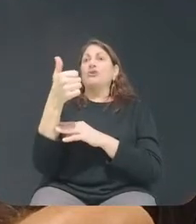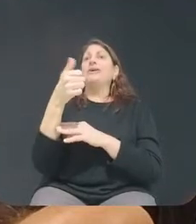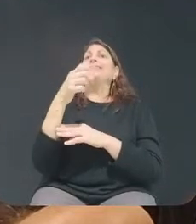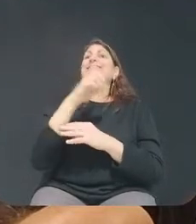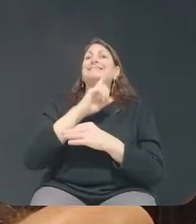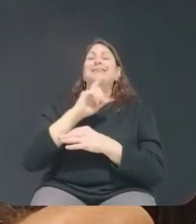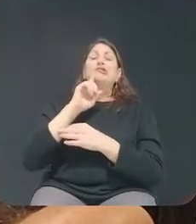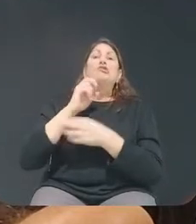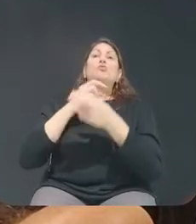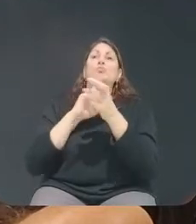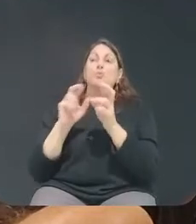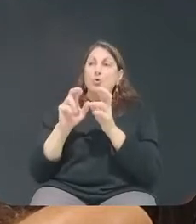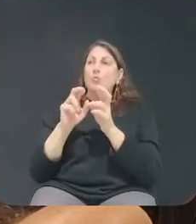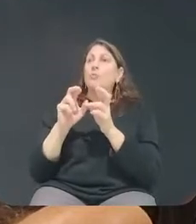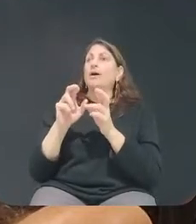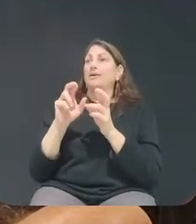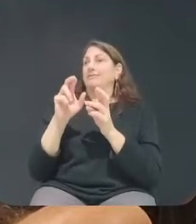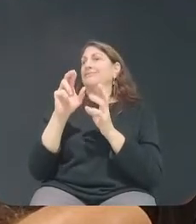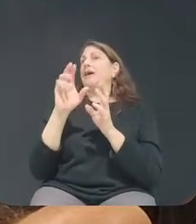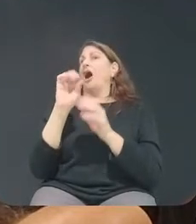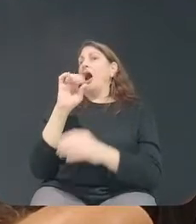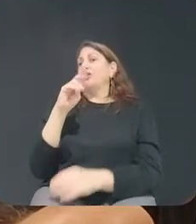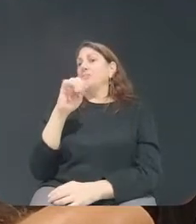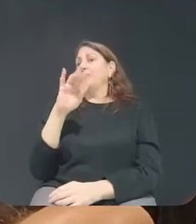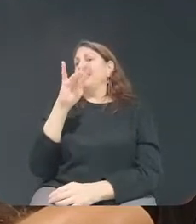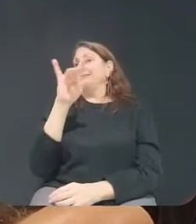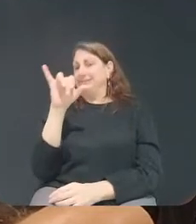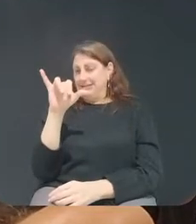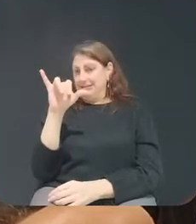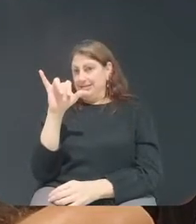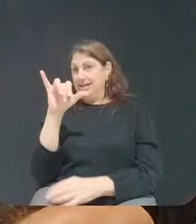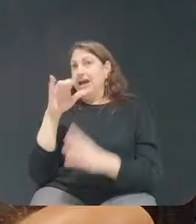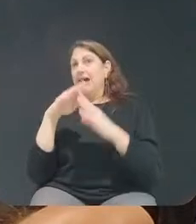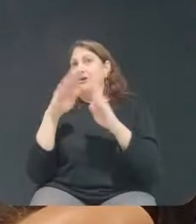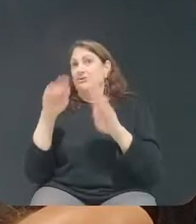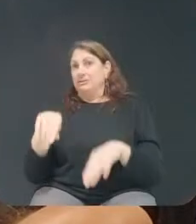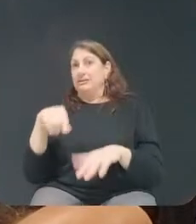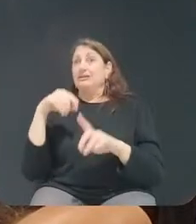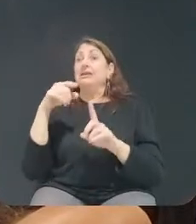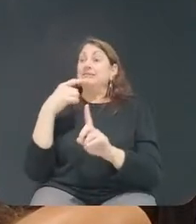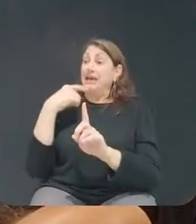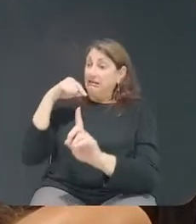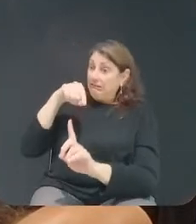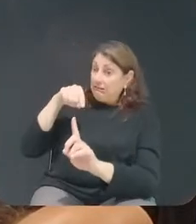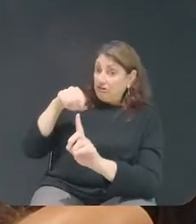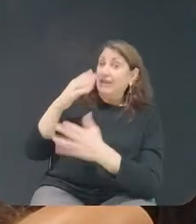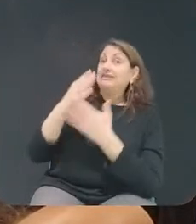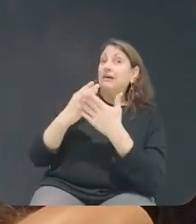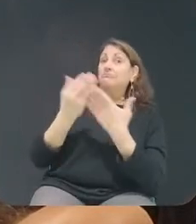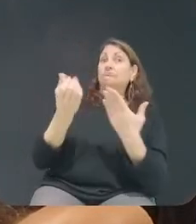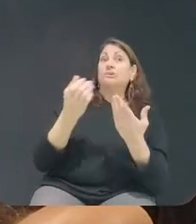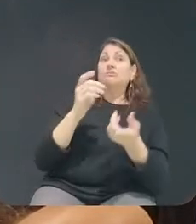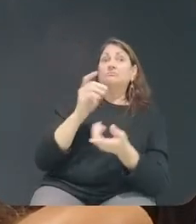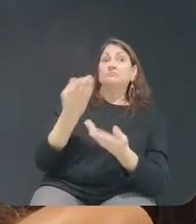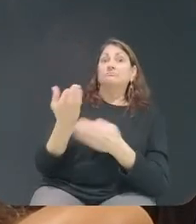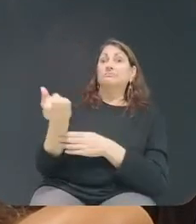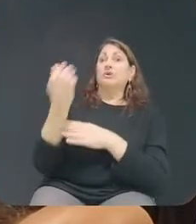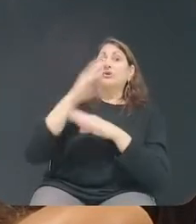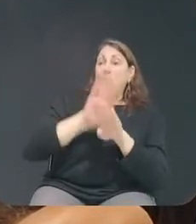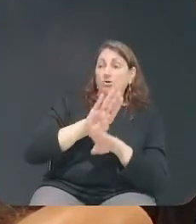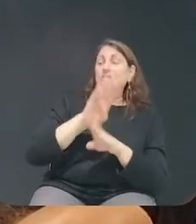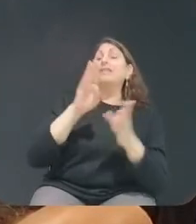addition, the report states that the renovation of some SRO housing into studios and one bedroom units had resulted